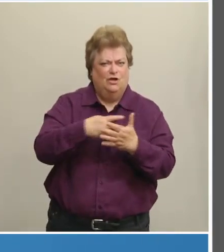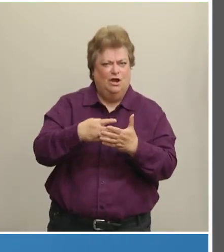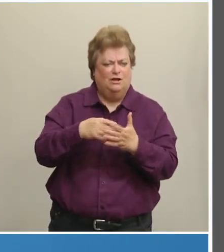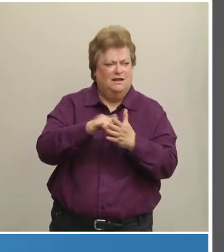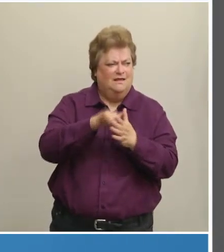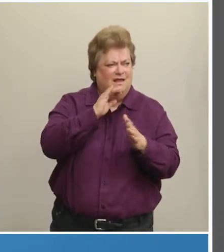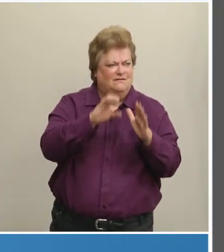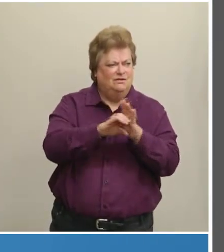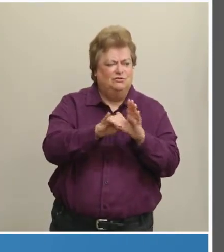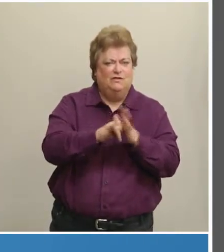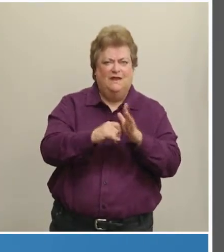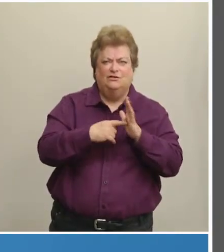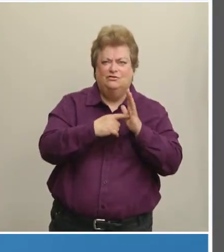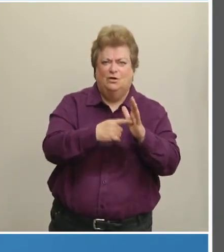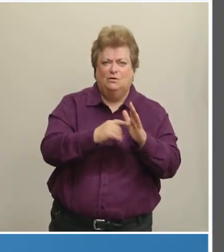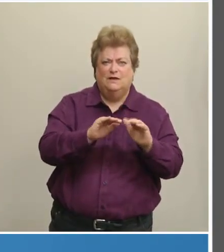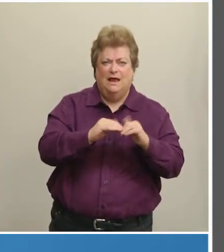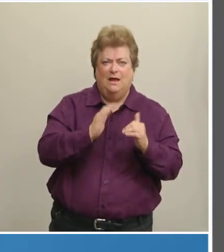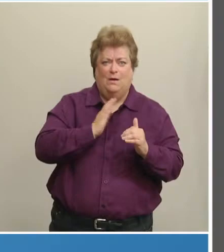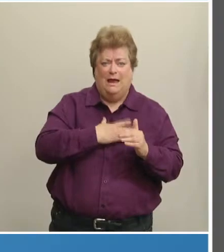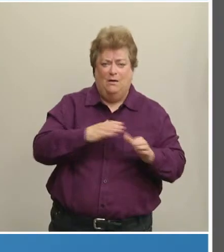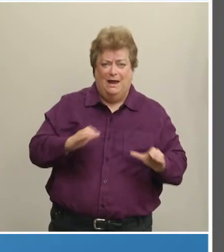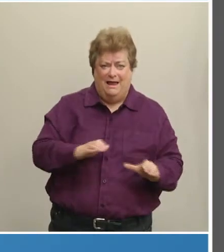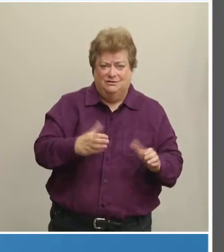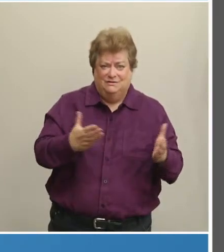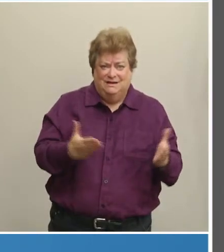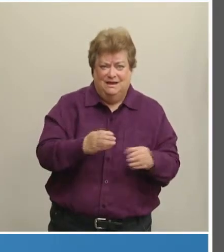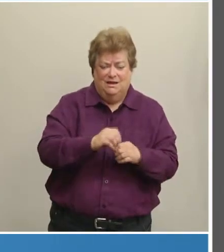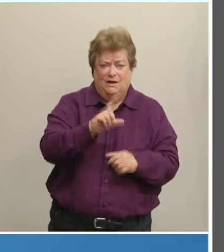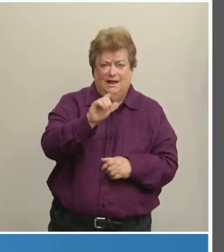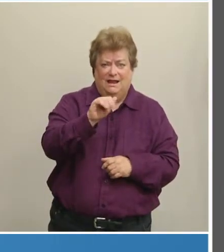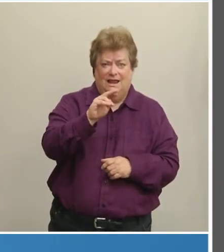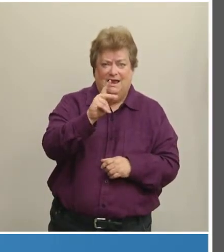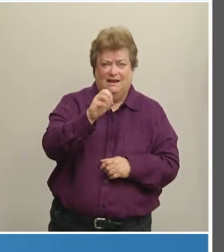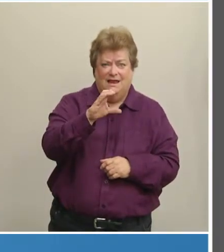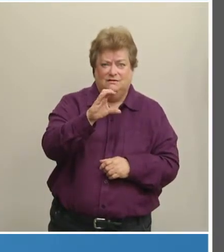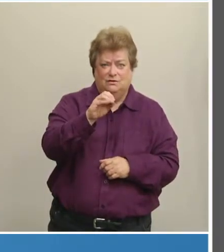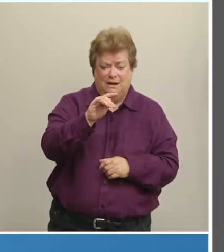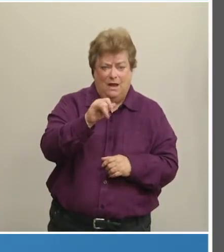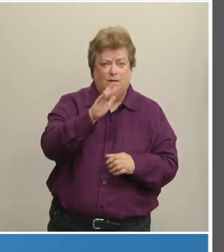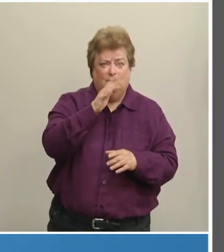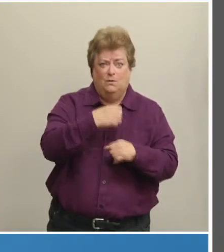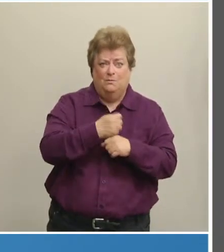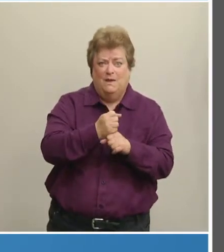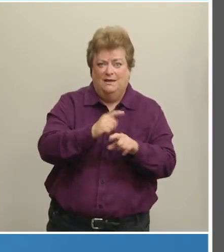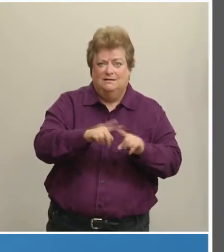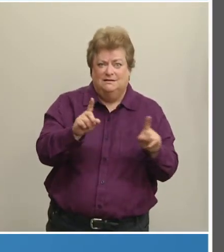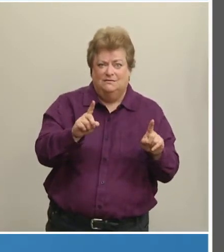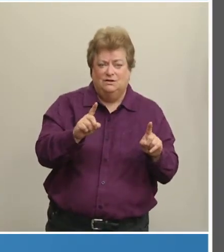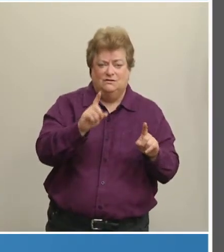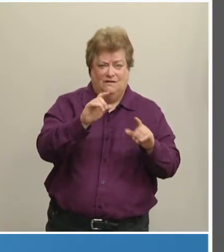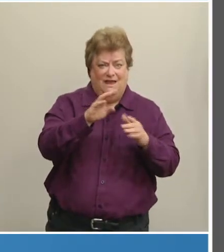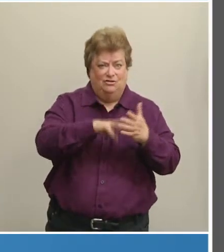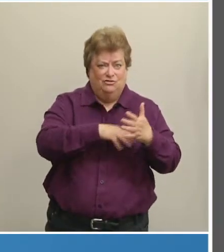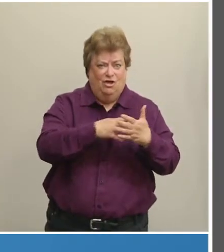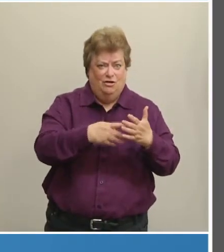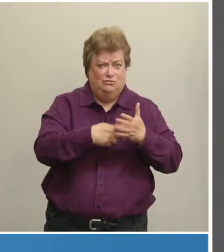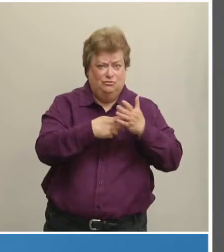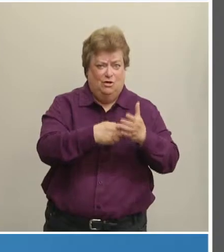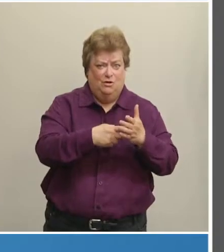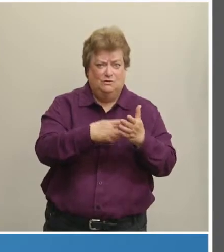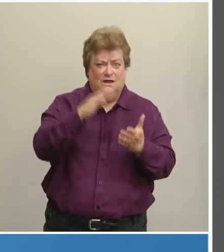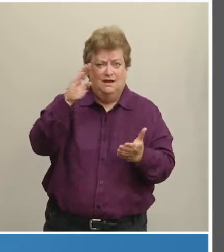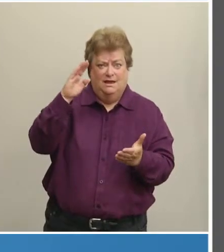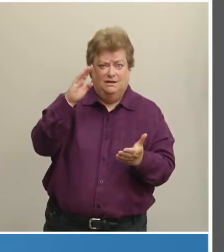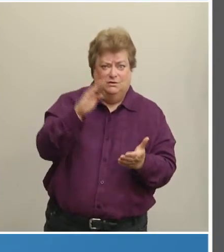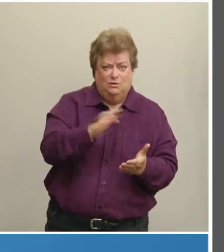visual that helps illustrate how our actions here in Lancaster County are making a difference. The chart shows a decrease